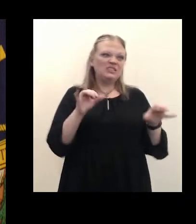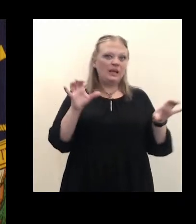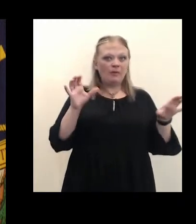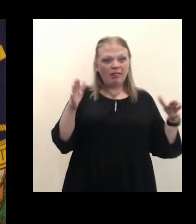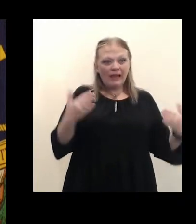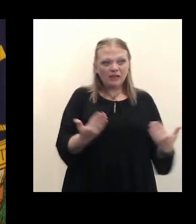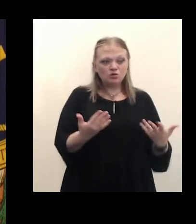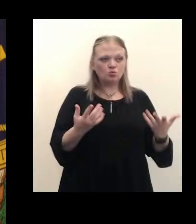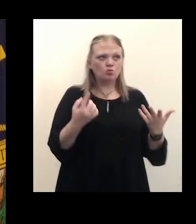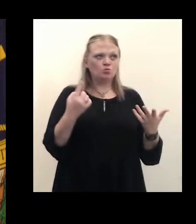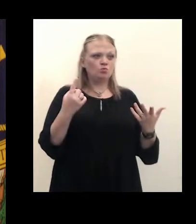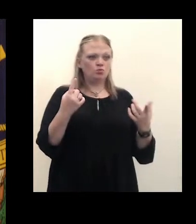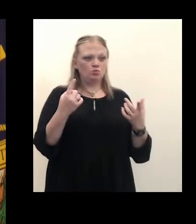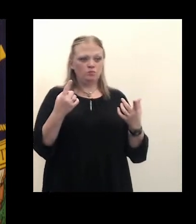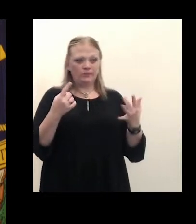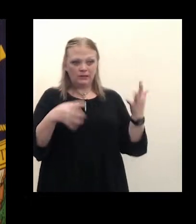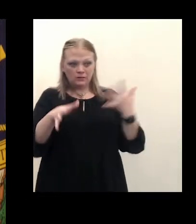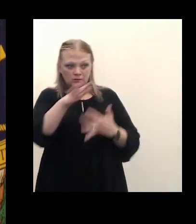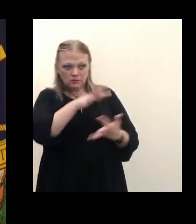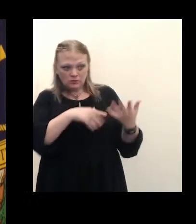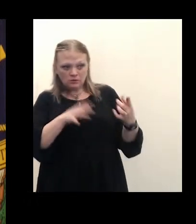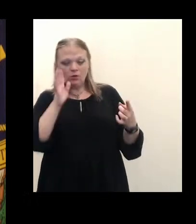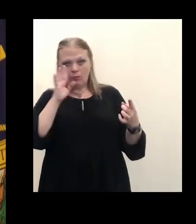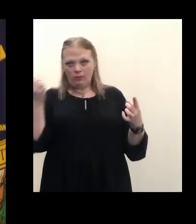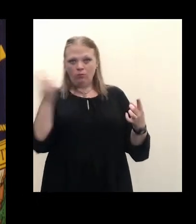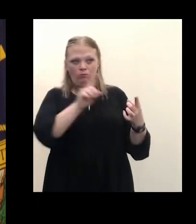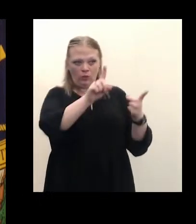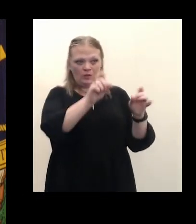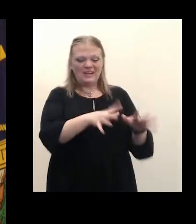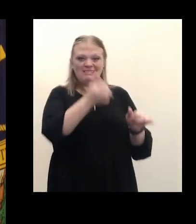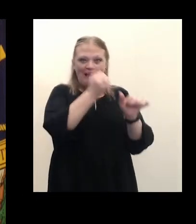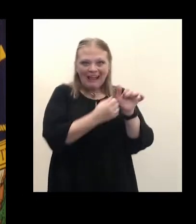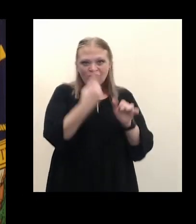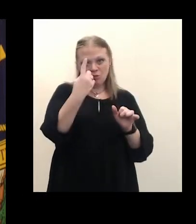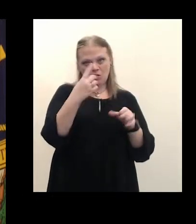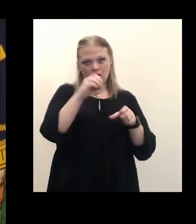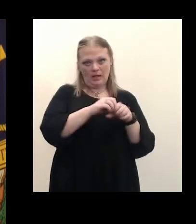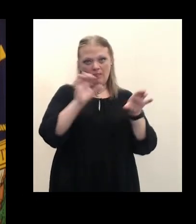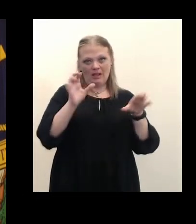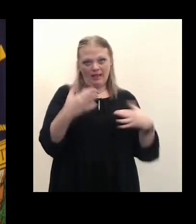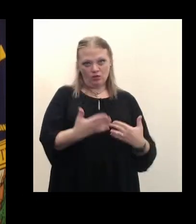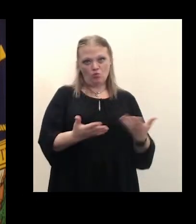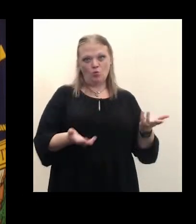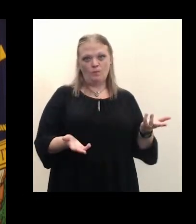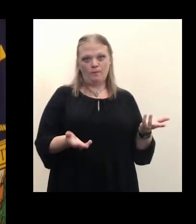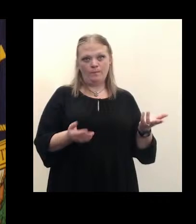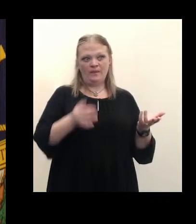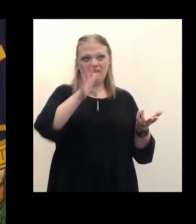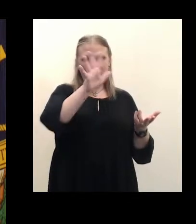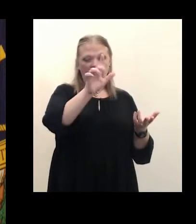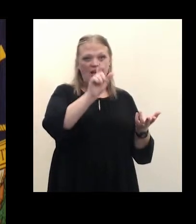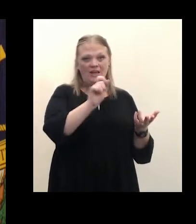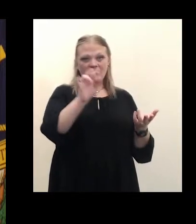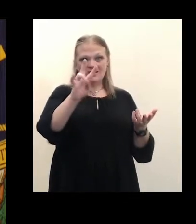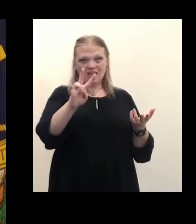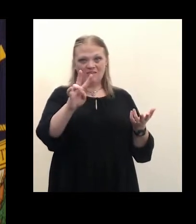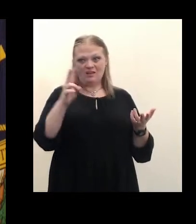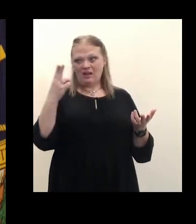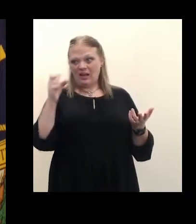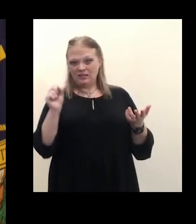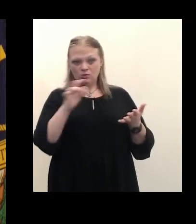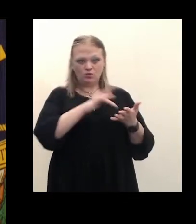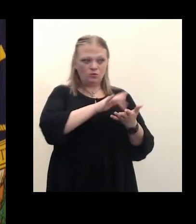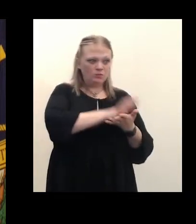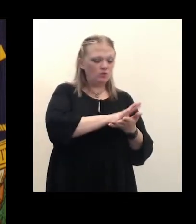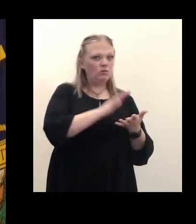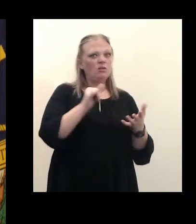who's infected will come and test, everybody in the classroom 5 to 7 days. And that's a high school or middle school kid, that's a lot